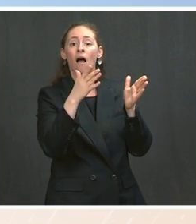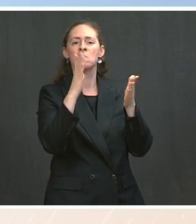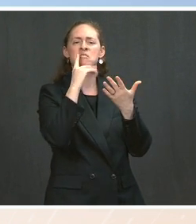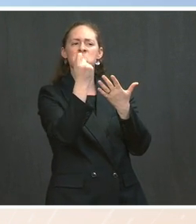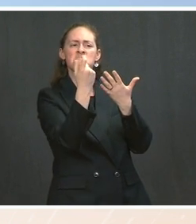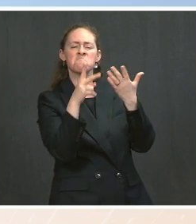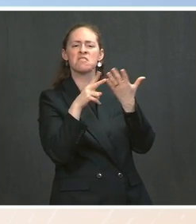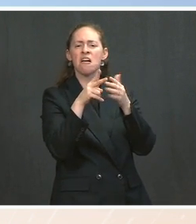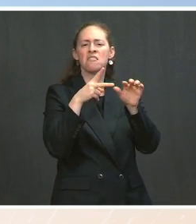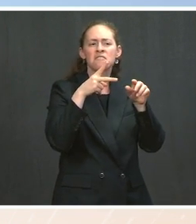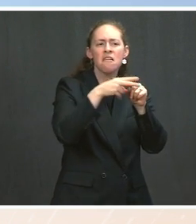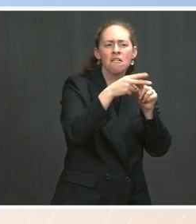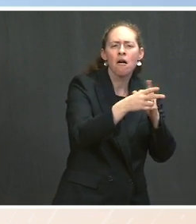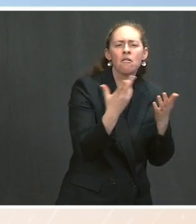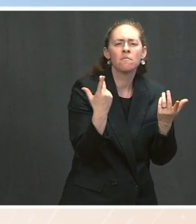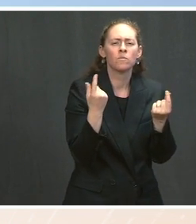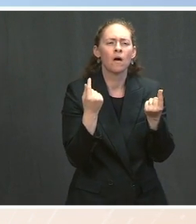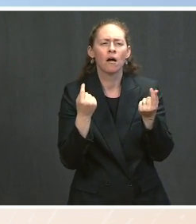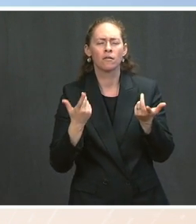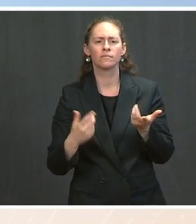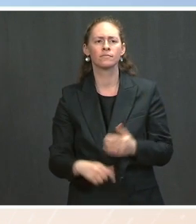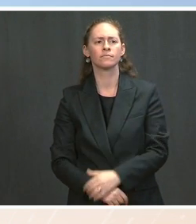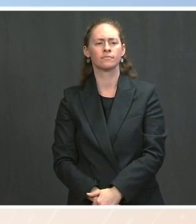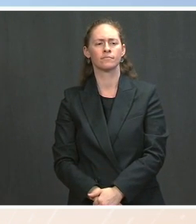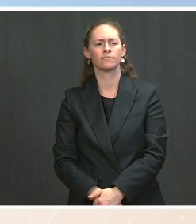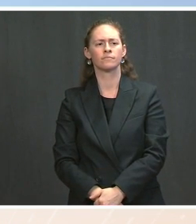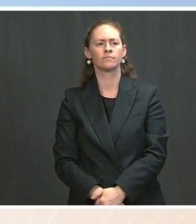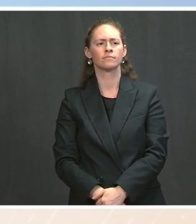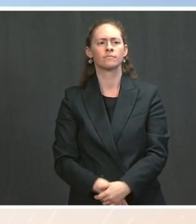Yeah. Could some of those then be included in the families plan?